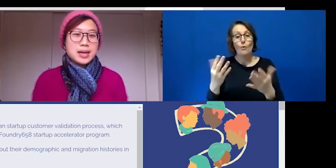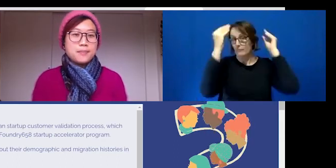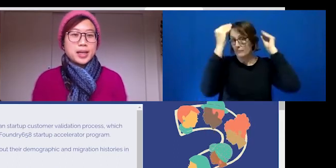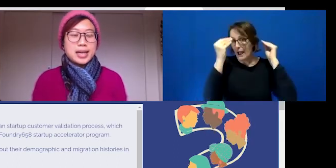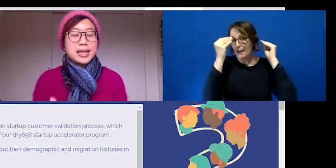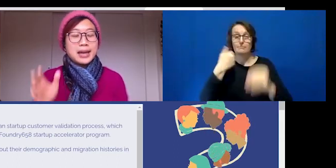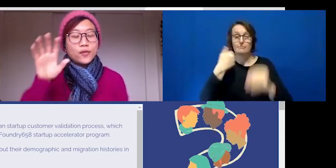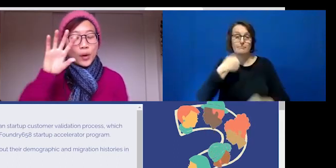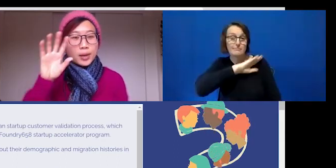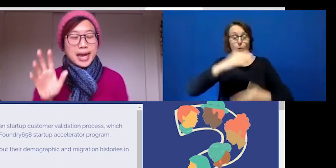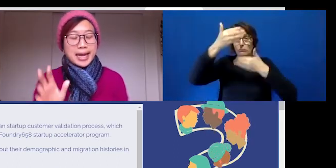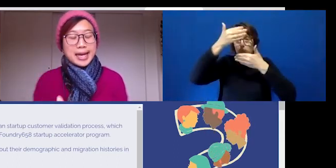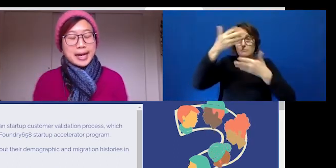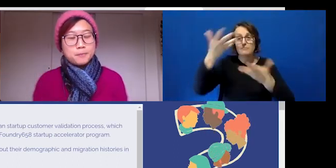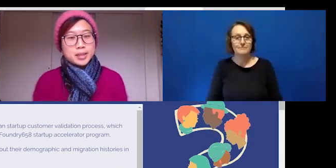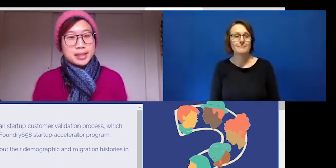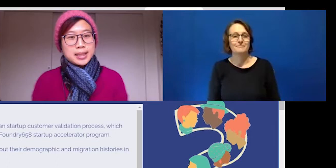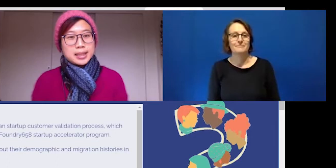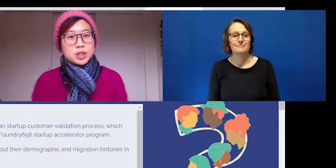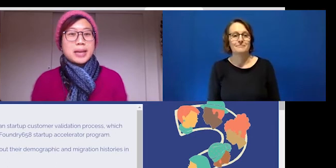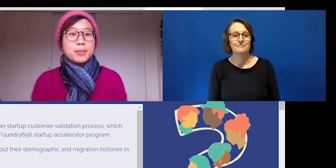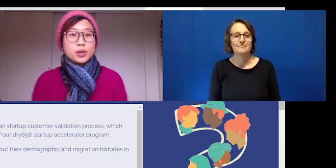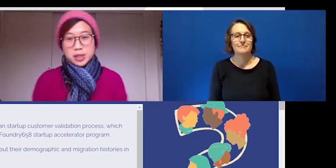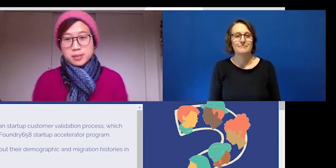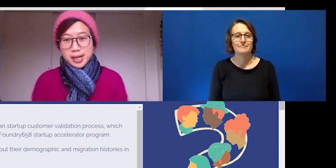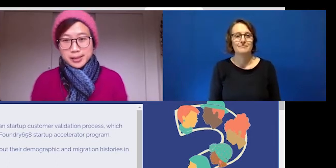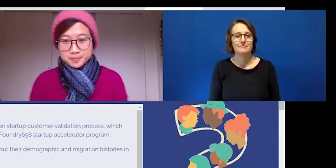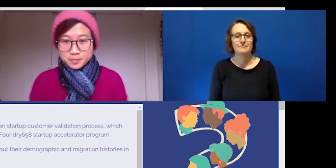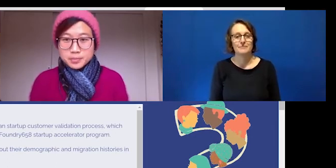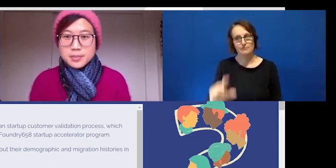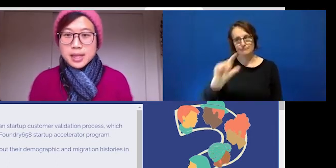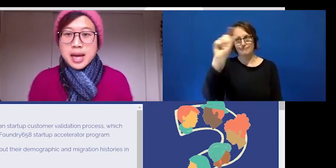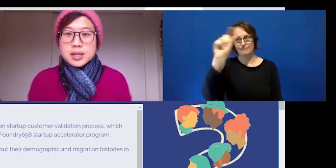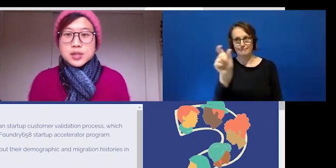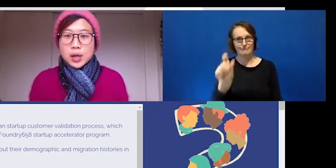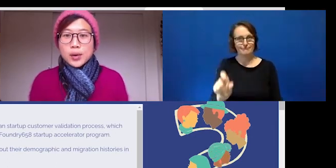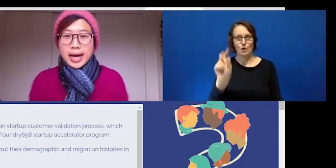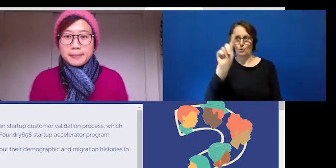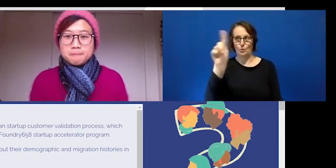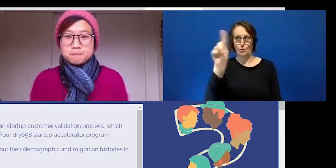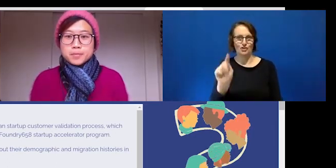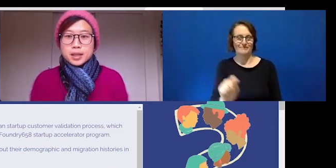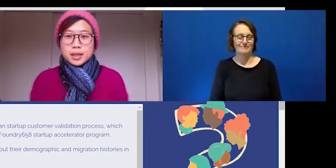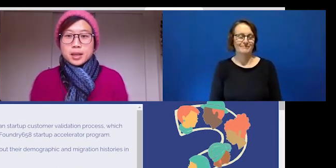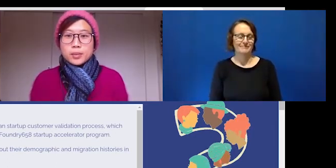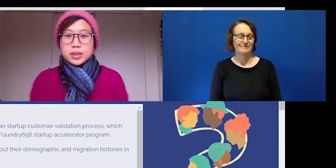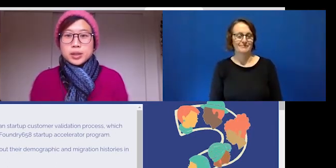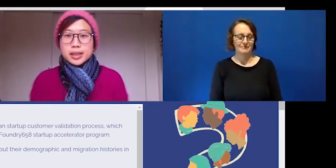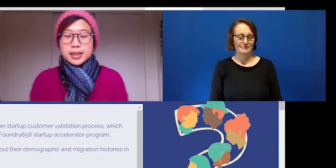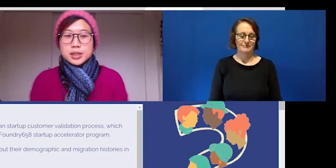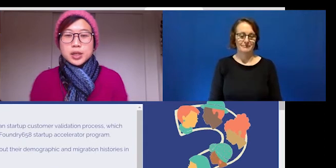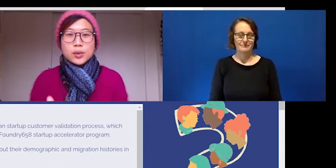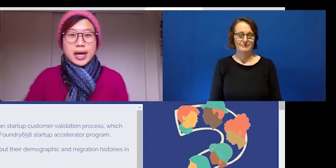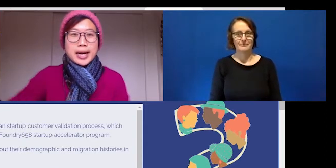headscarves, and they form the shape of a question mark. So what do you